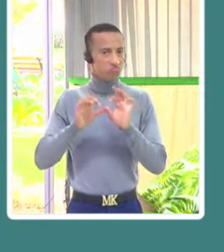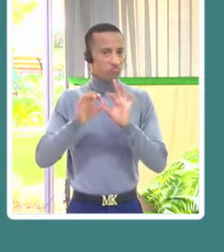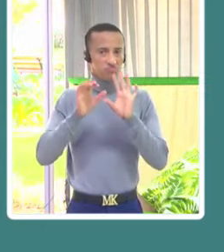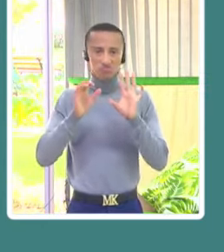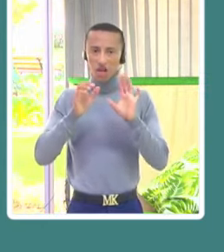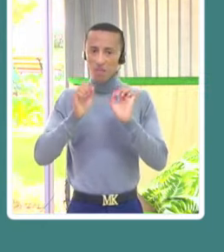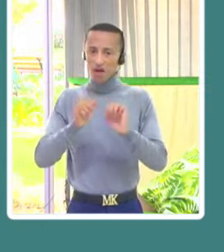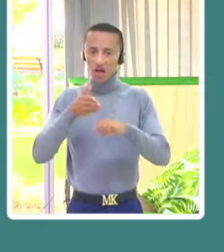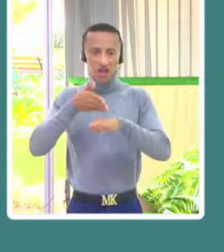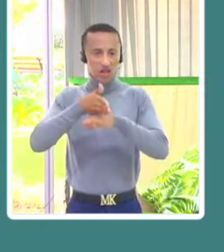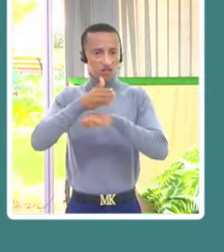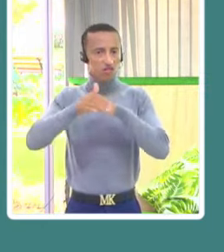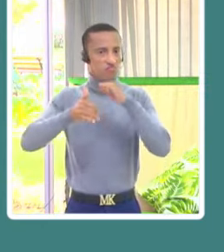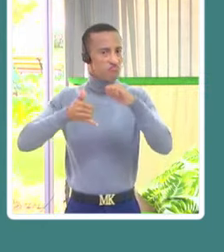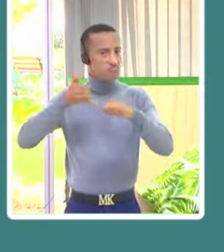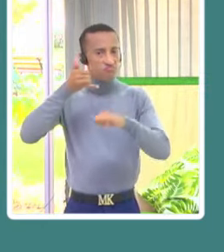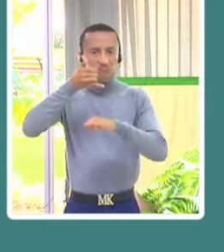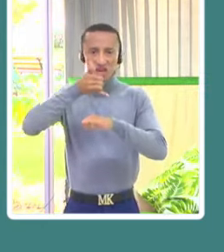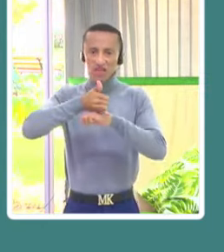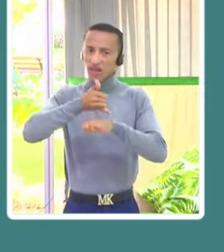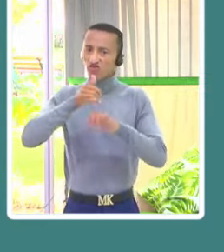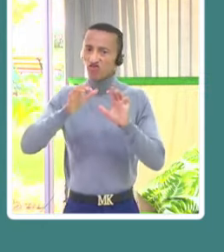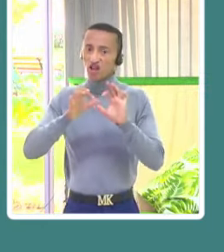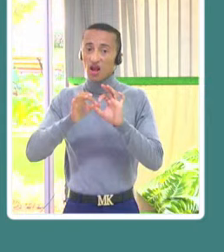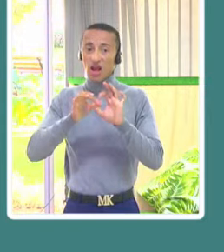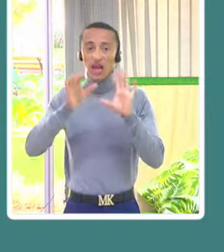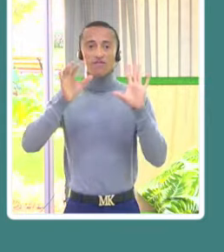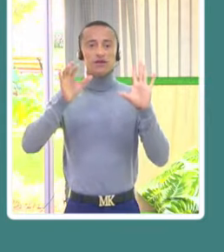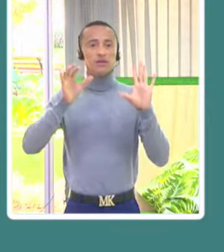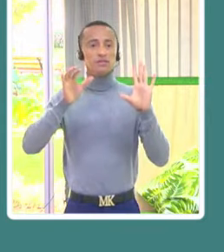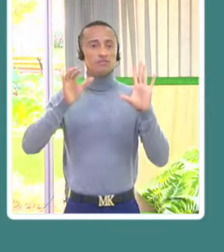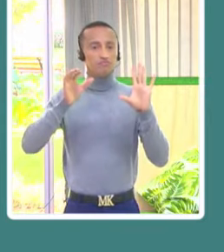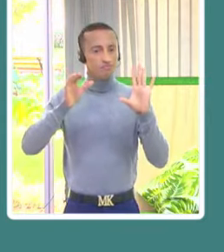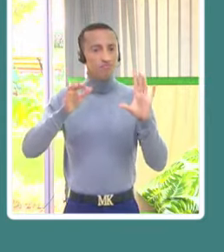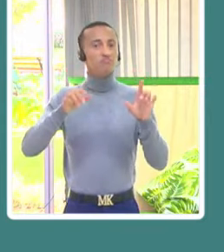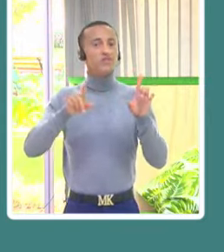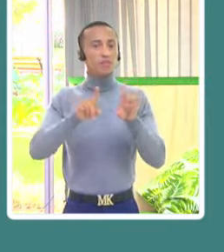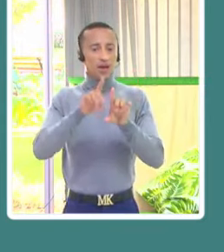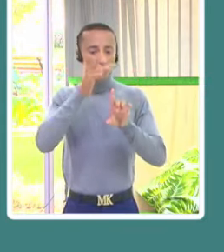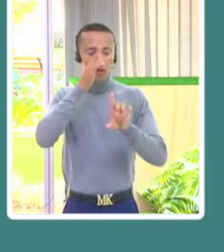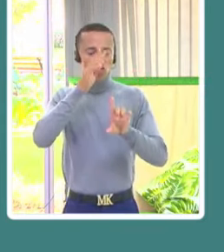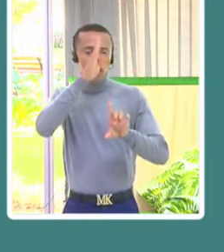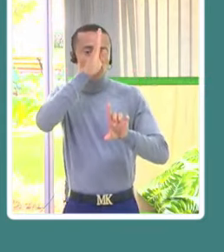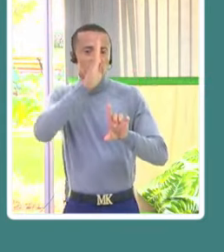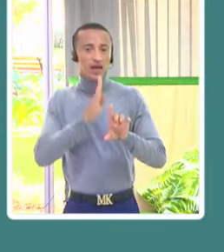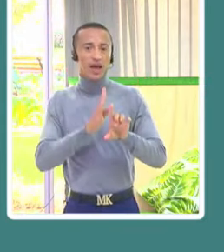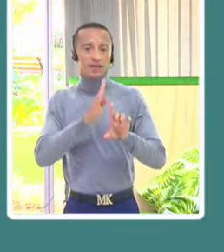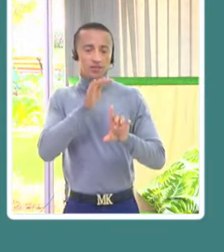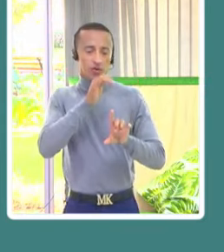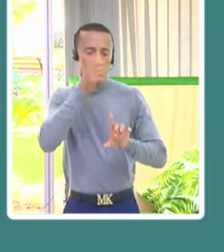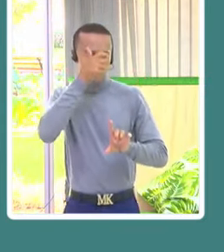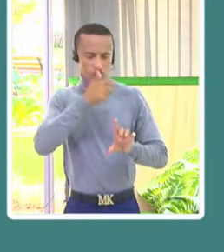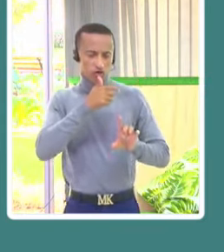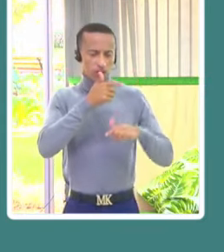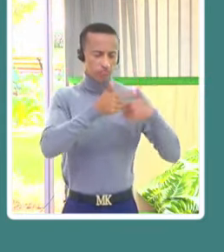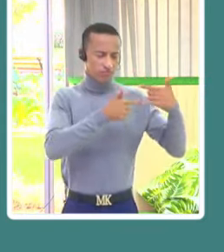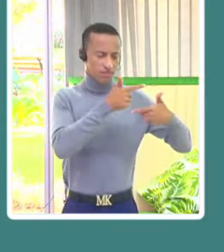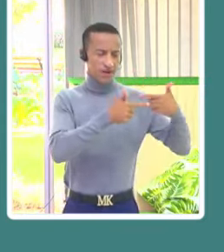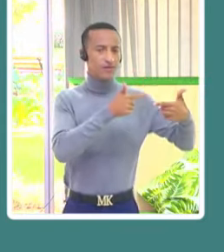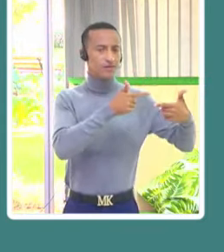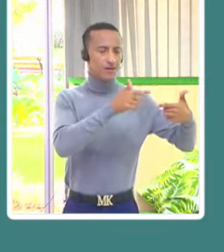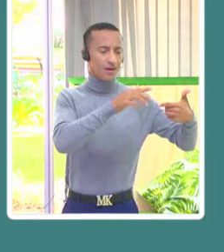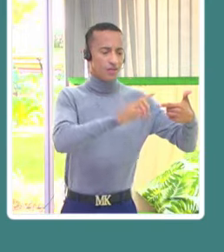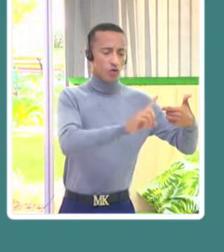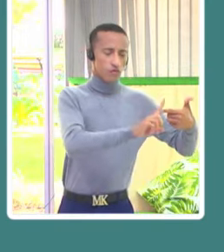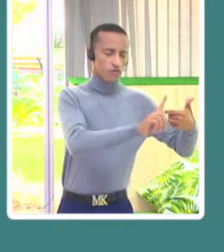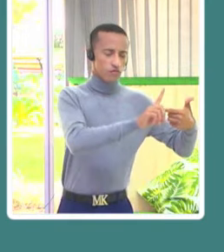because it's free and the quality is very good. Brazil is, to my mind, pretty high still. We need to reduce